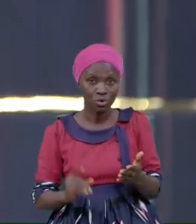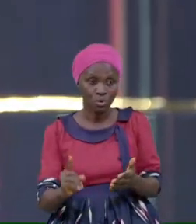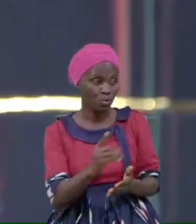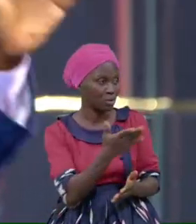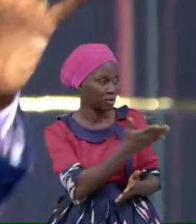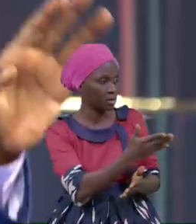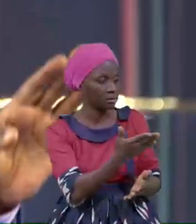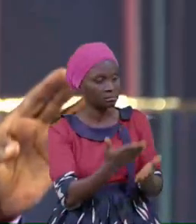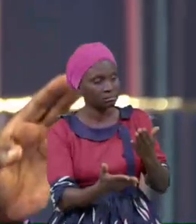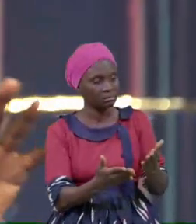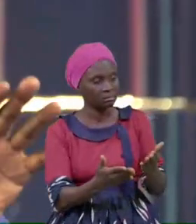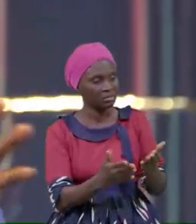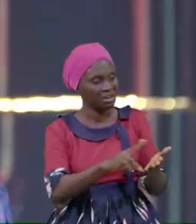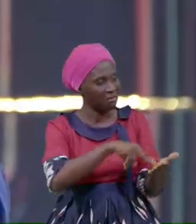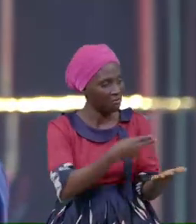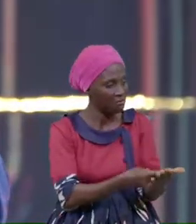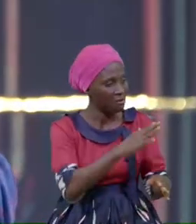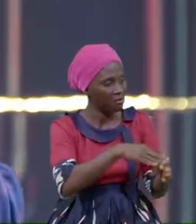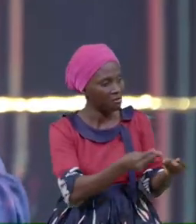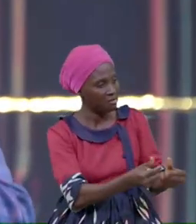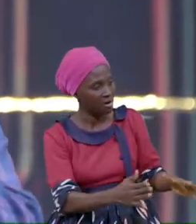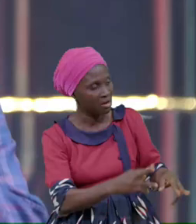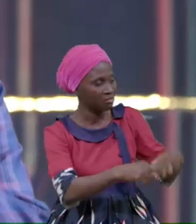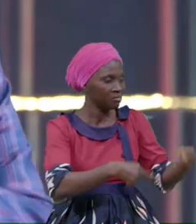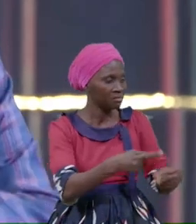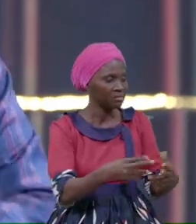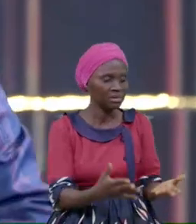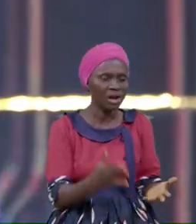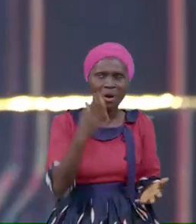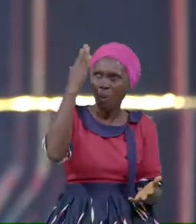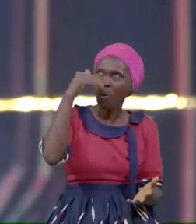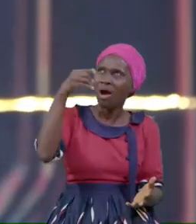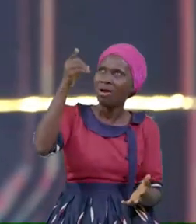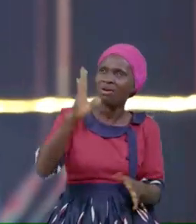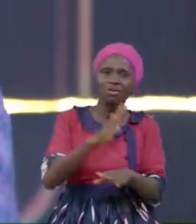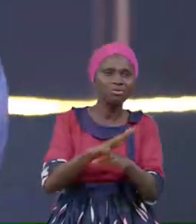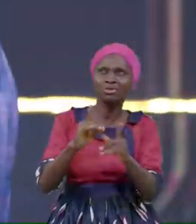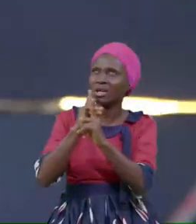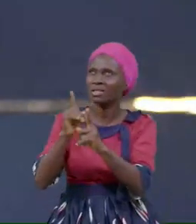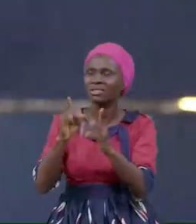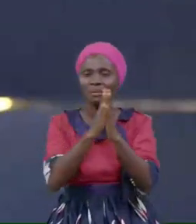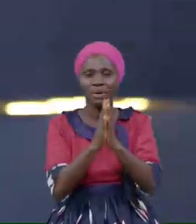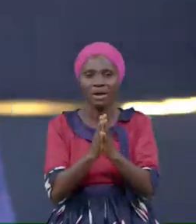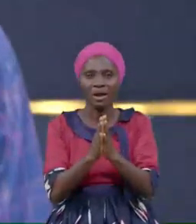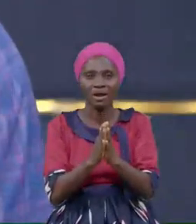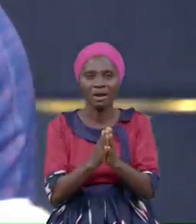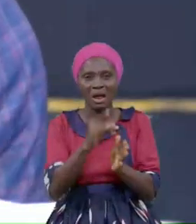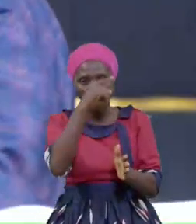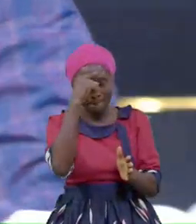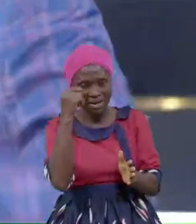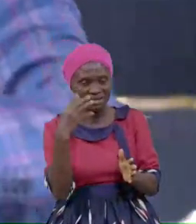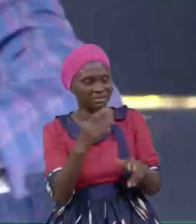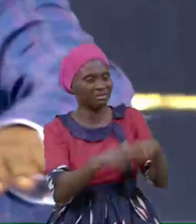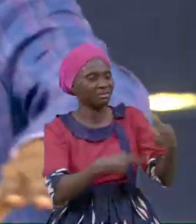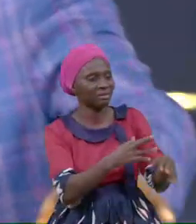God doesn't answer prayer because of rolling on the ground. Somebody can shed tears,